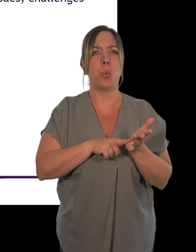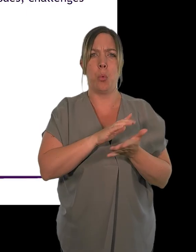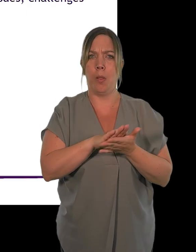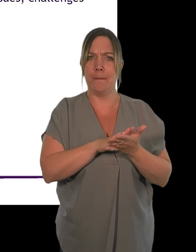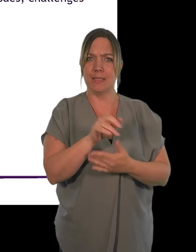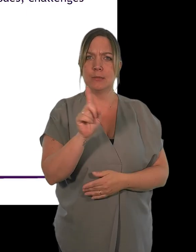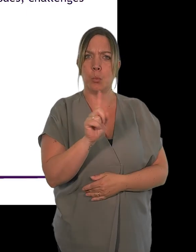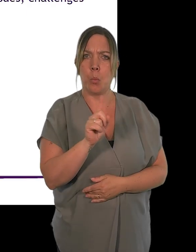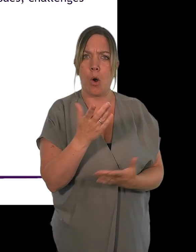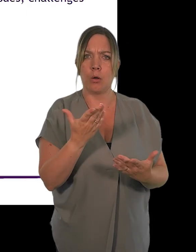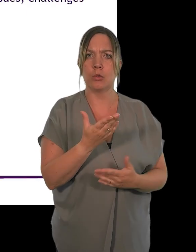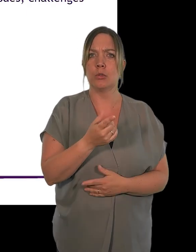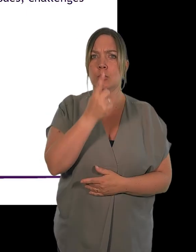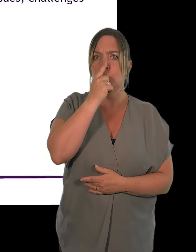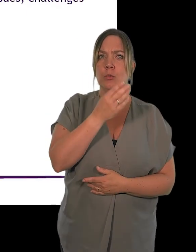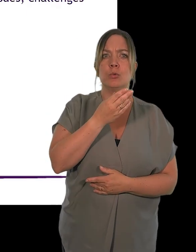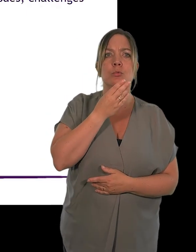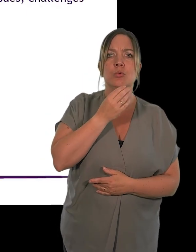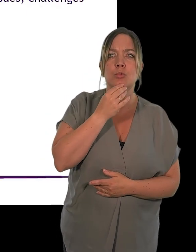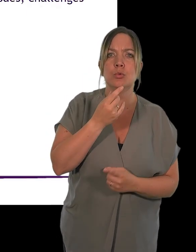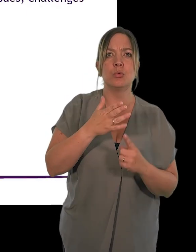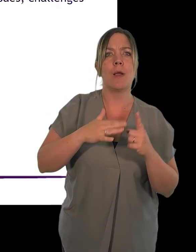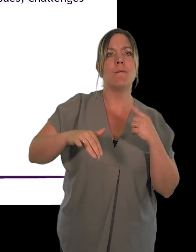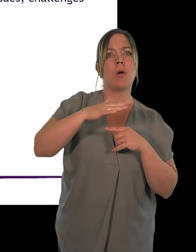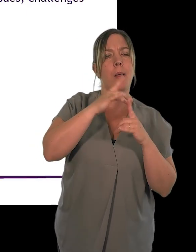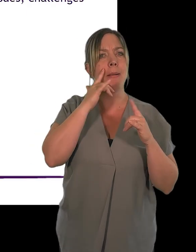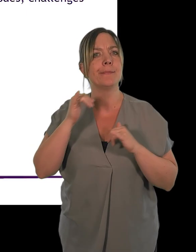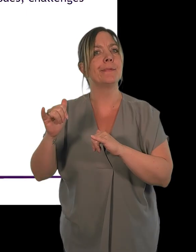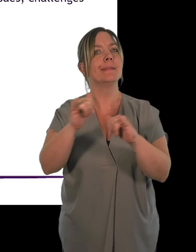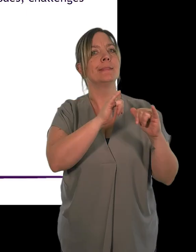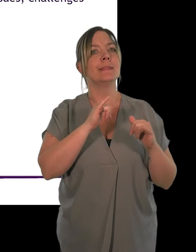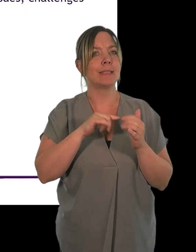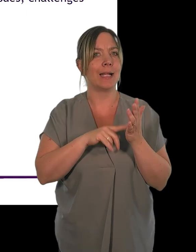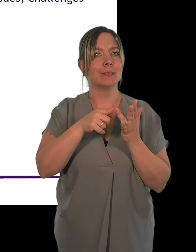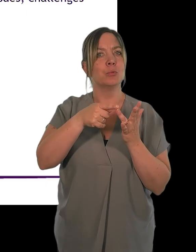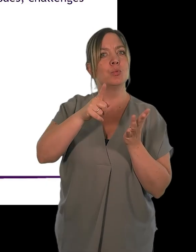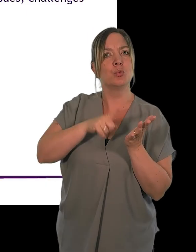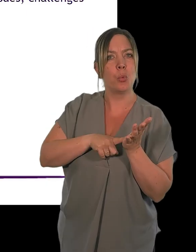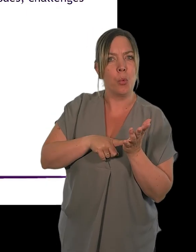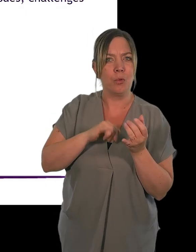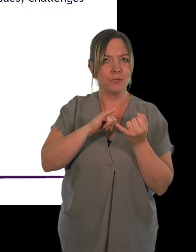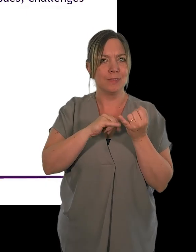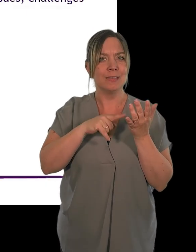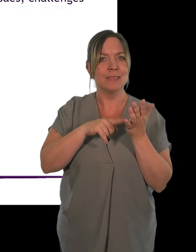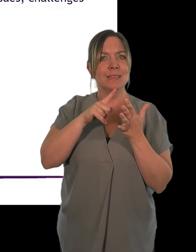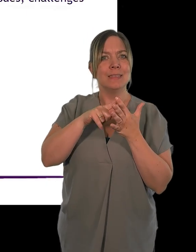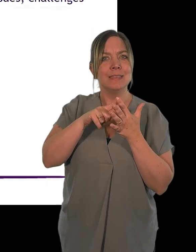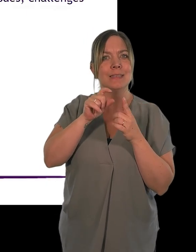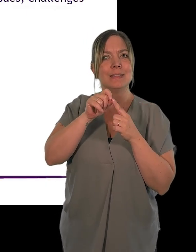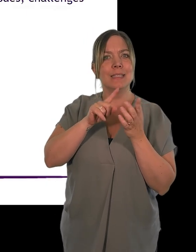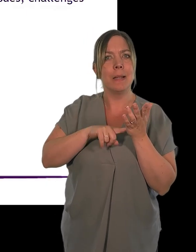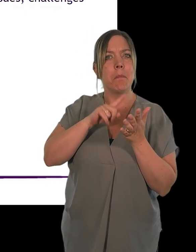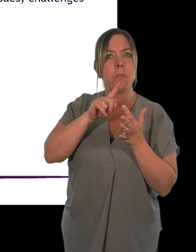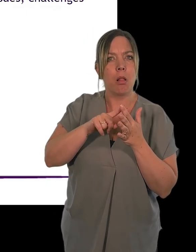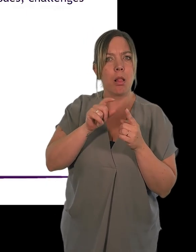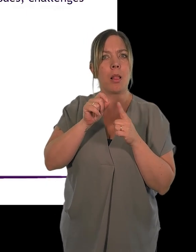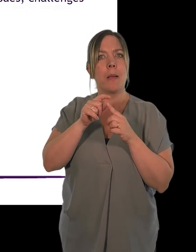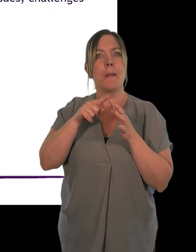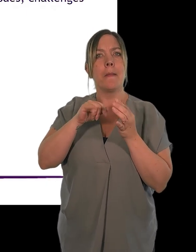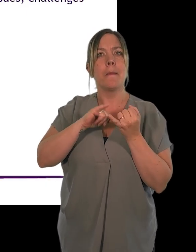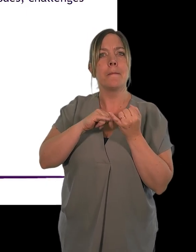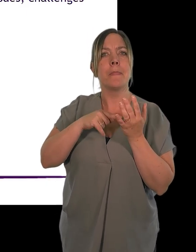for this. So we could use, for example, environmental scanning tools such as Steeple,